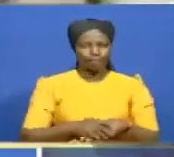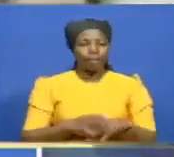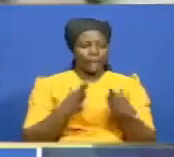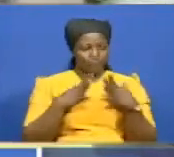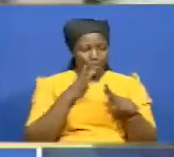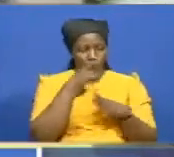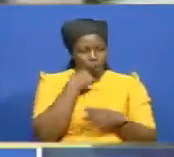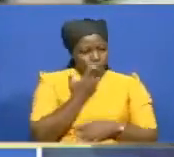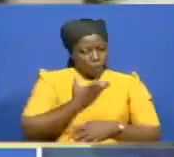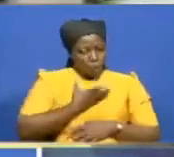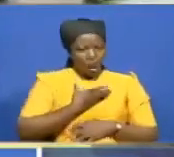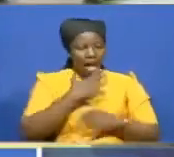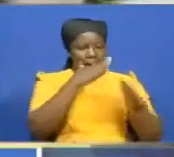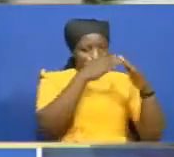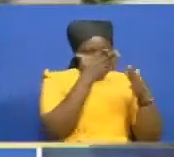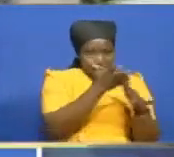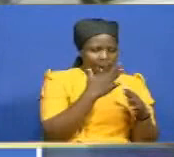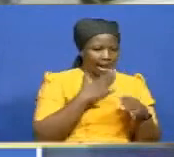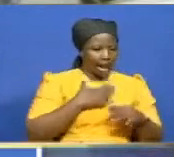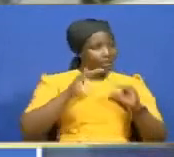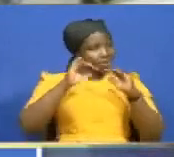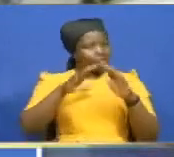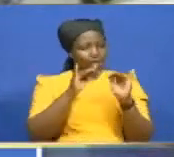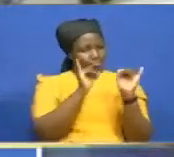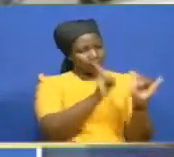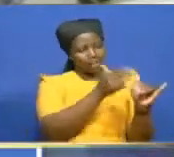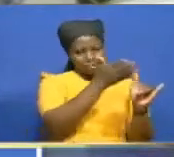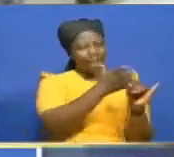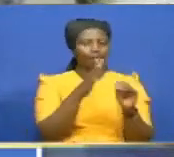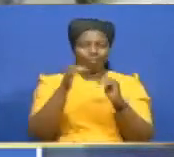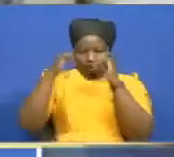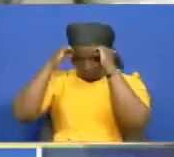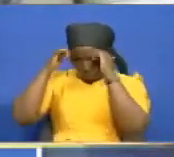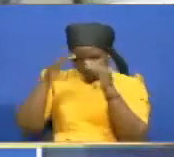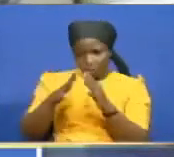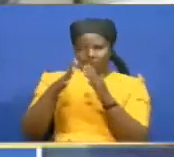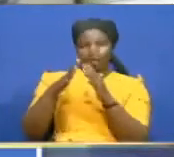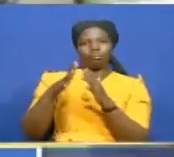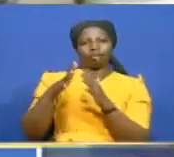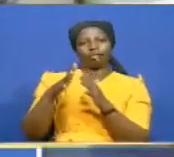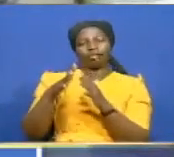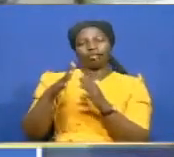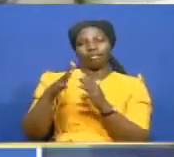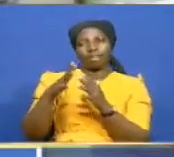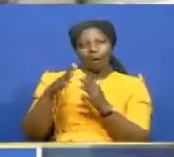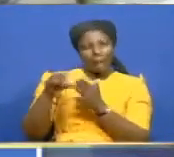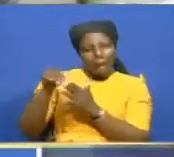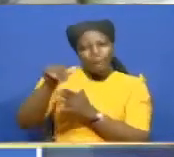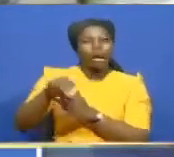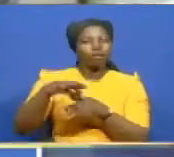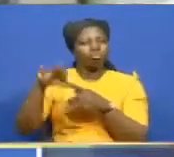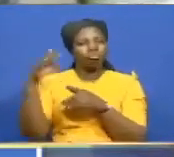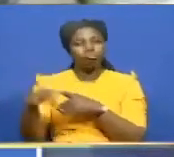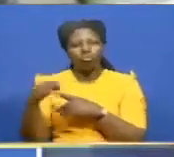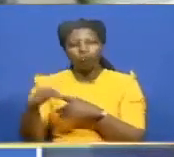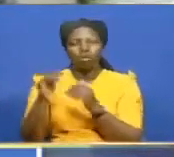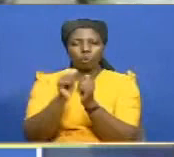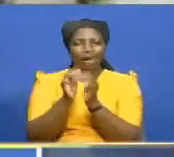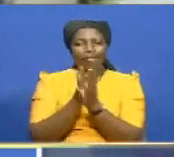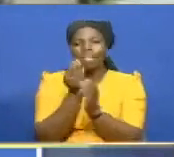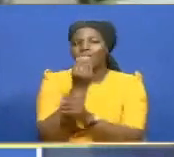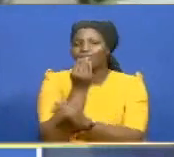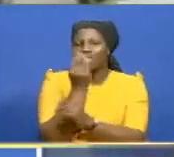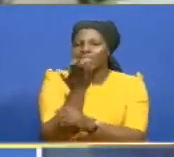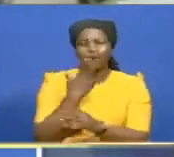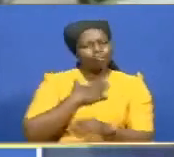manyumba hapa, walimu wetu watakaa hapa, wanafunzi watanunua mboga na chakula hapa. Kwa